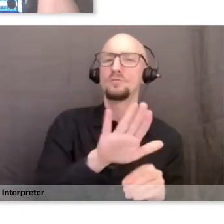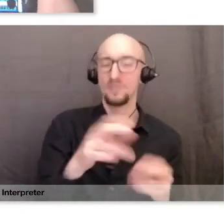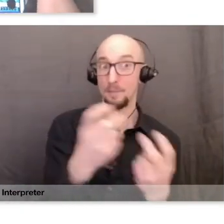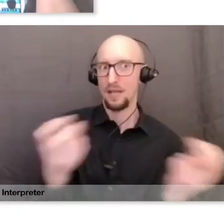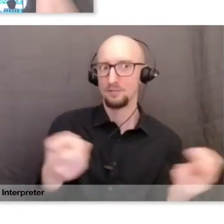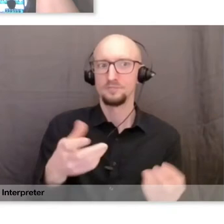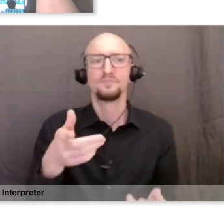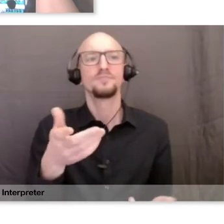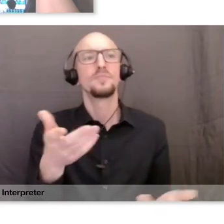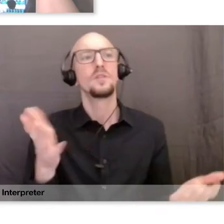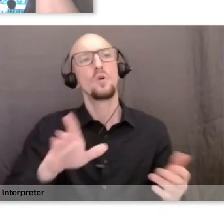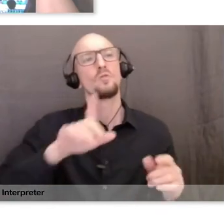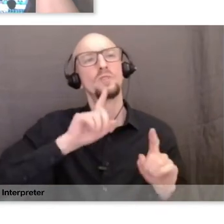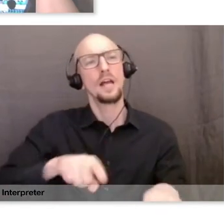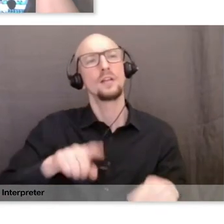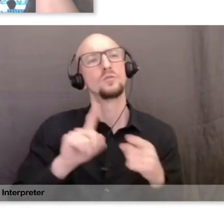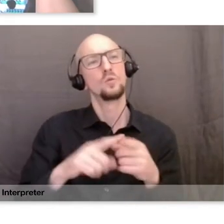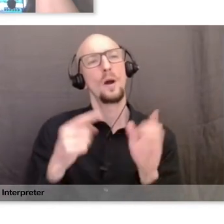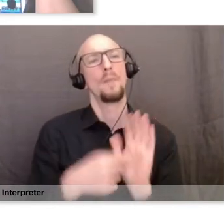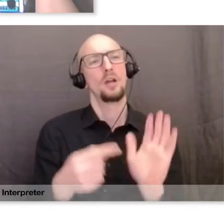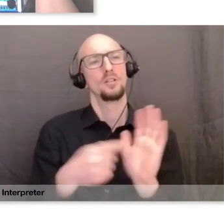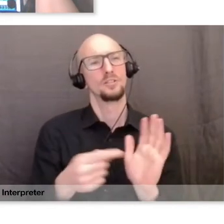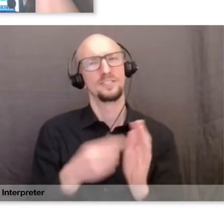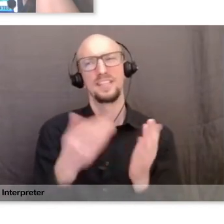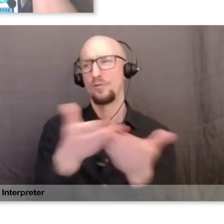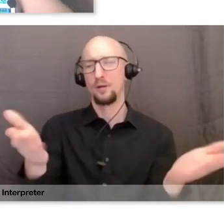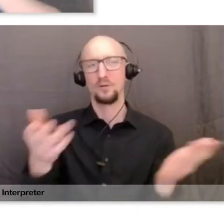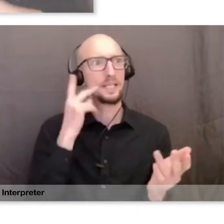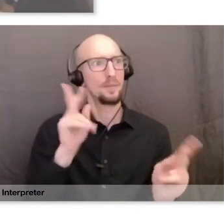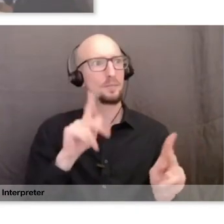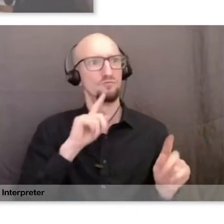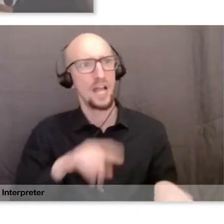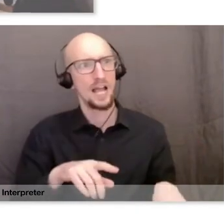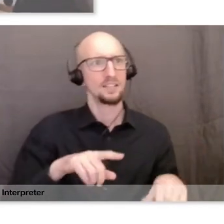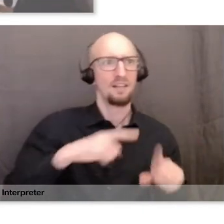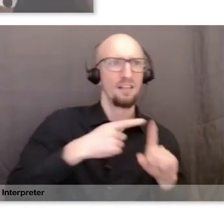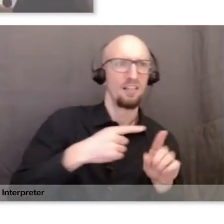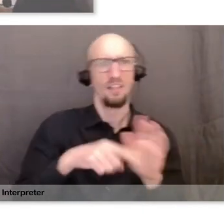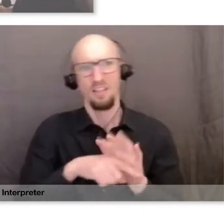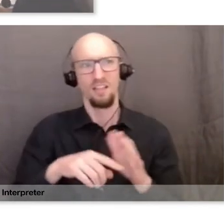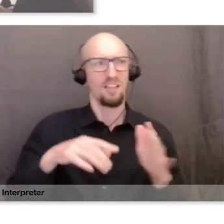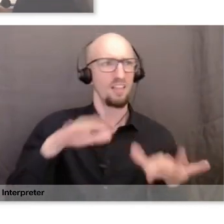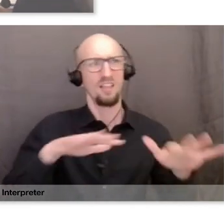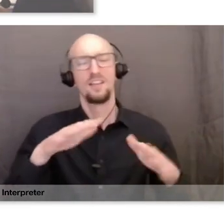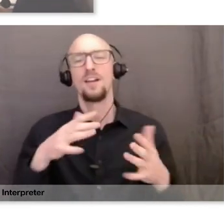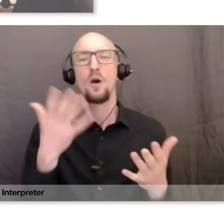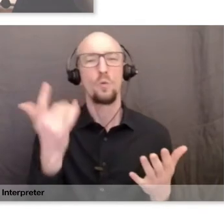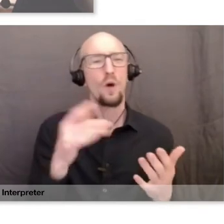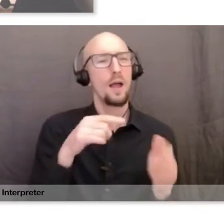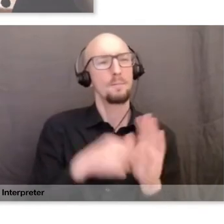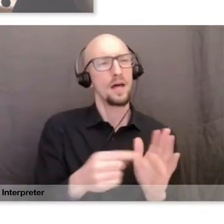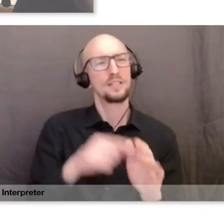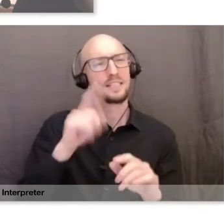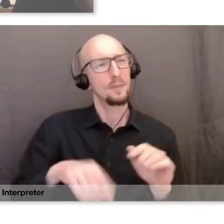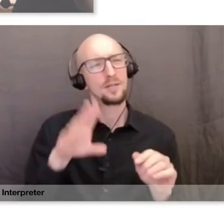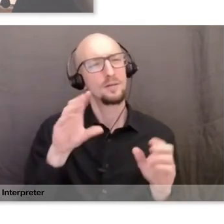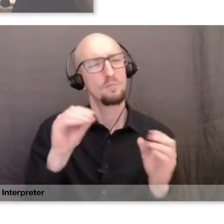the reactions to models, right? I mean, why isn't the modeling more integrative?